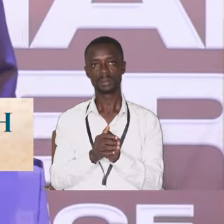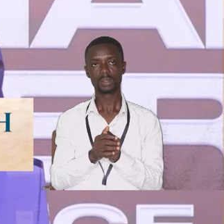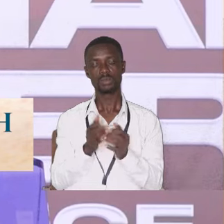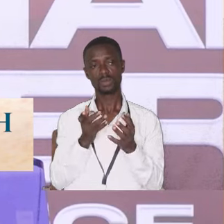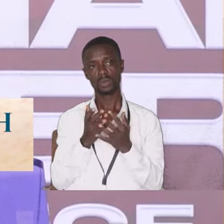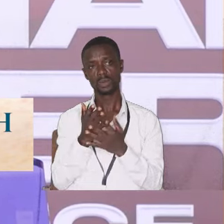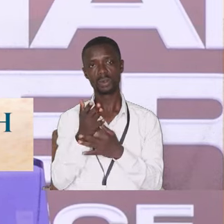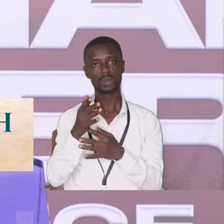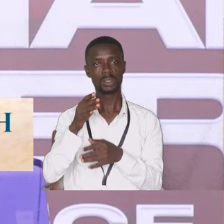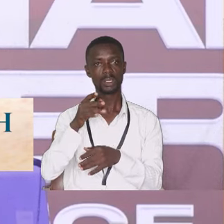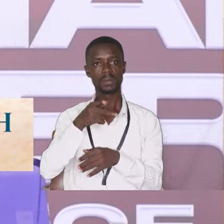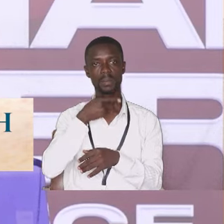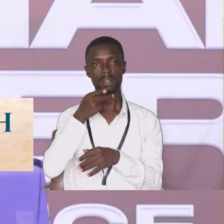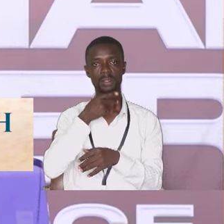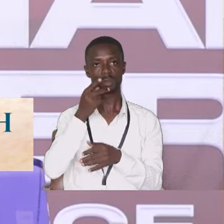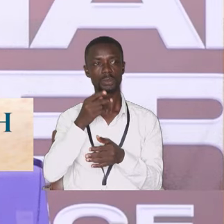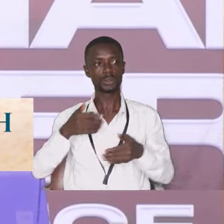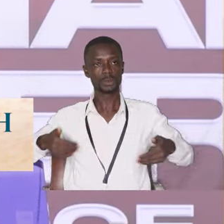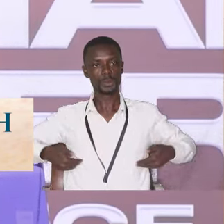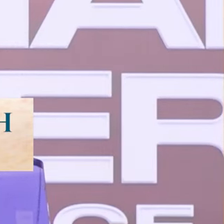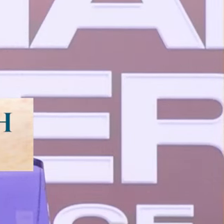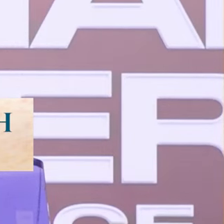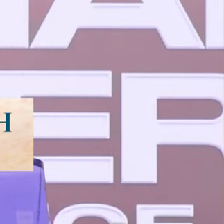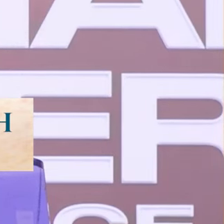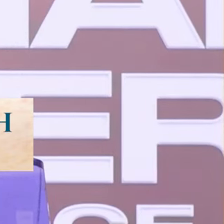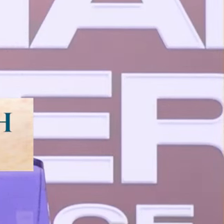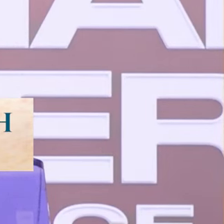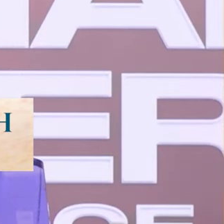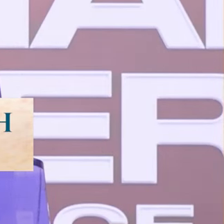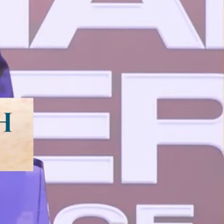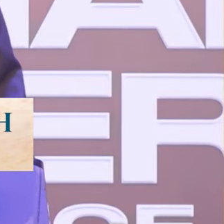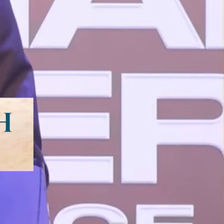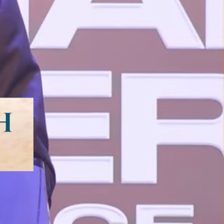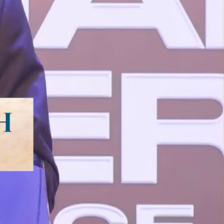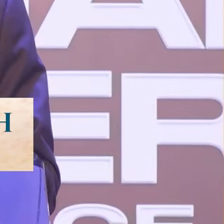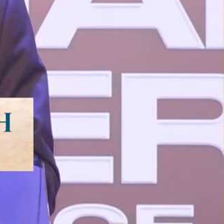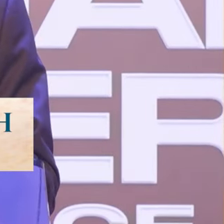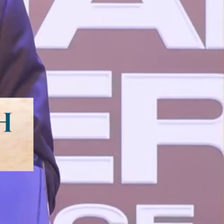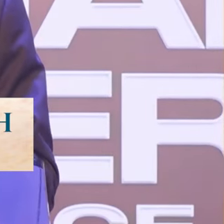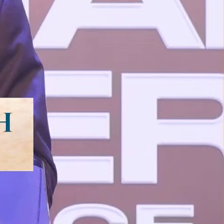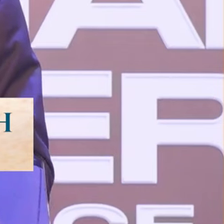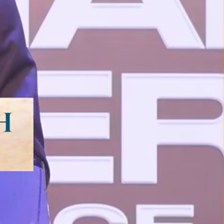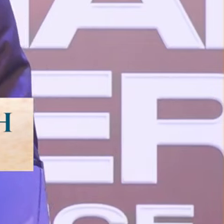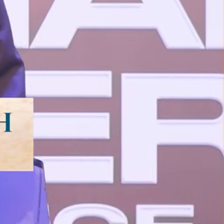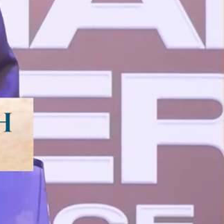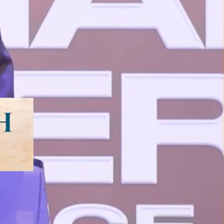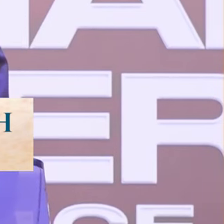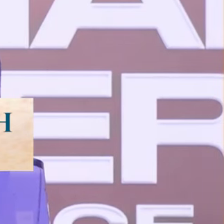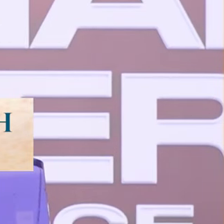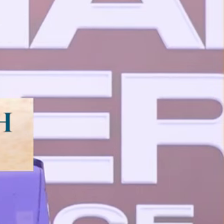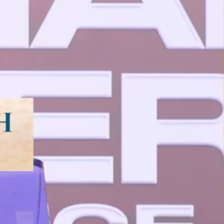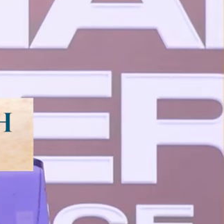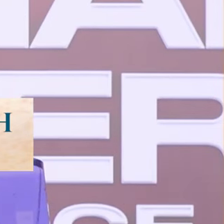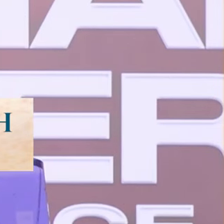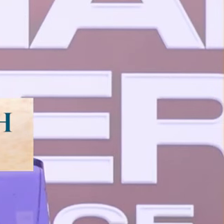the Pentecost Youth Ministry. I want to take this opportunity to thank our dear chairman, Apostle Eric